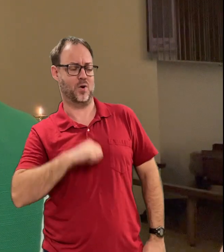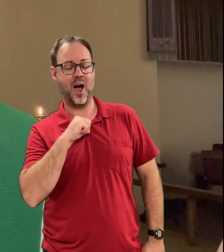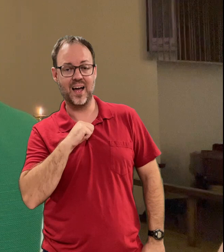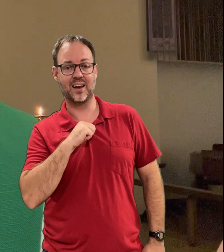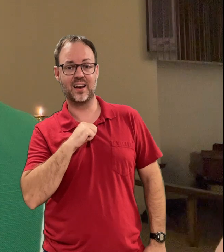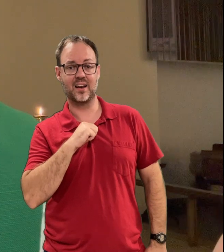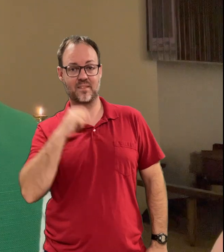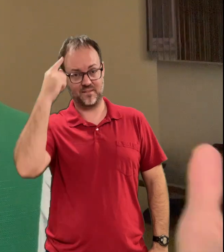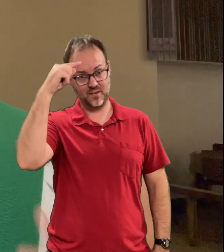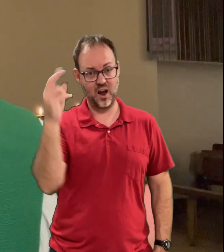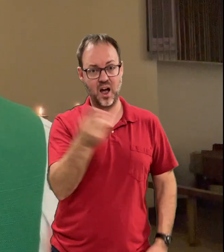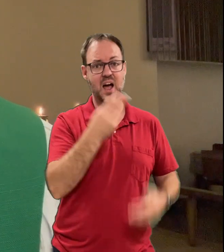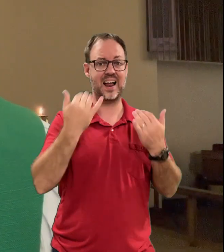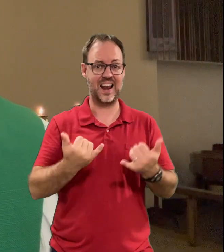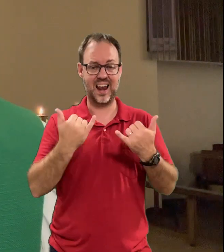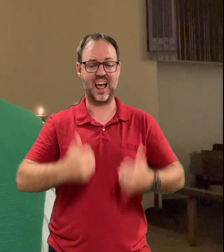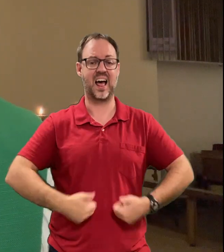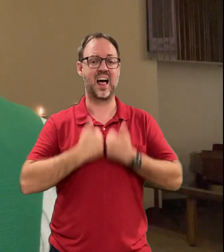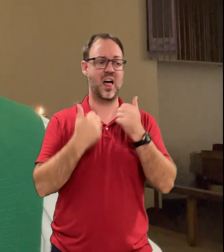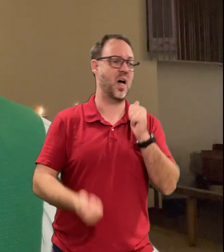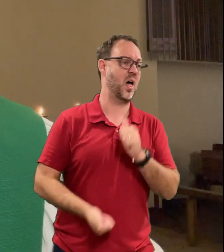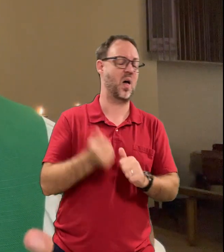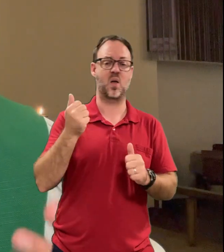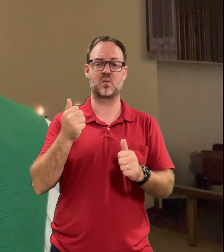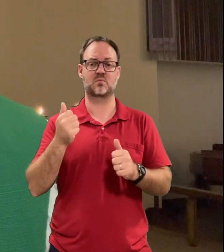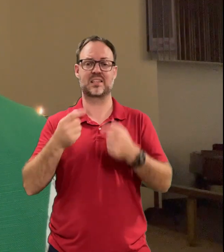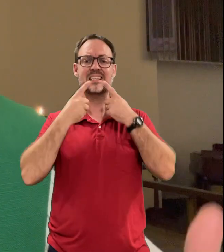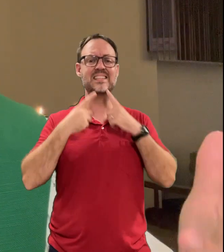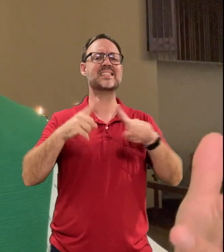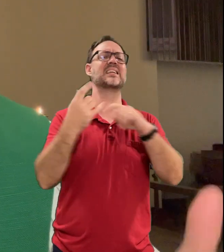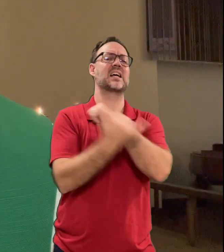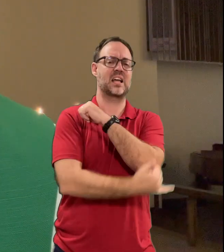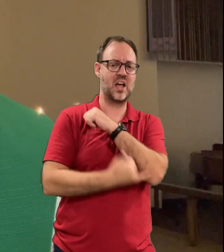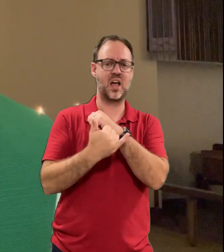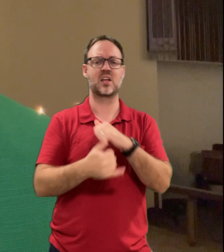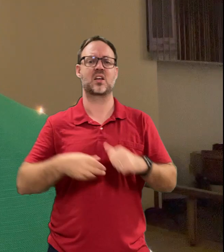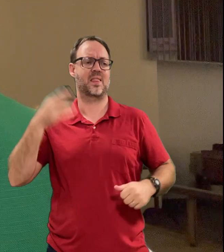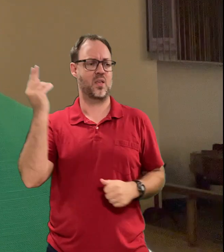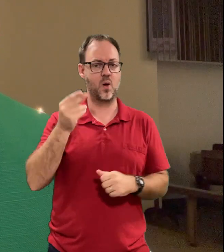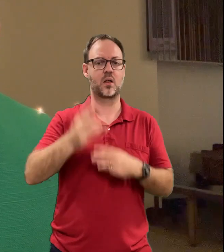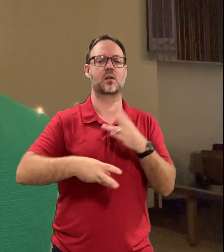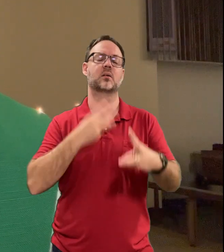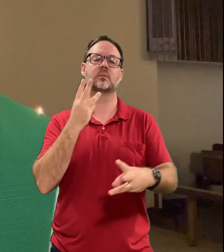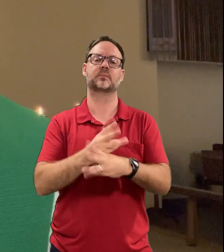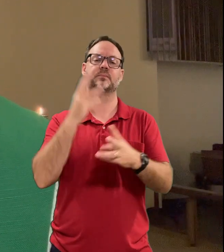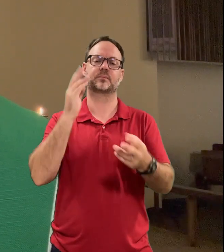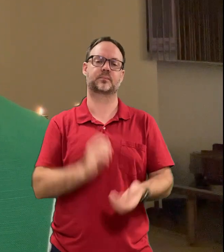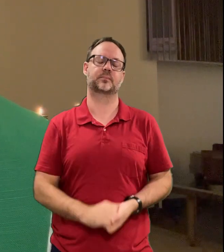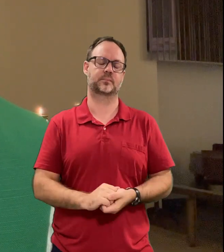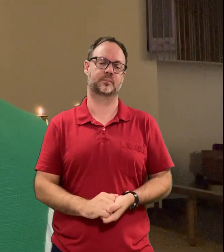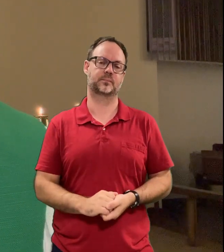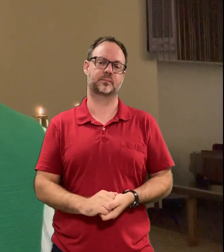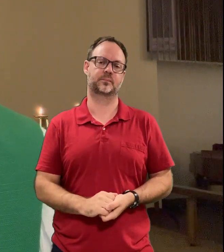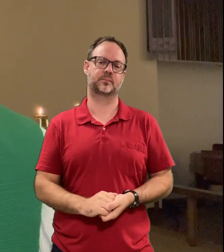of pride for us now who live in the most prosperous country in the history of the world?